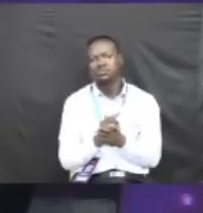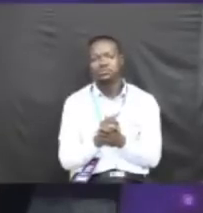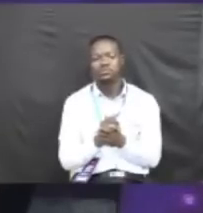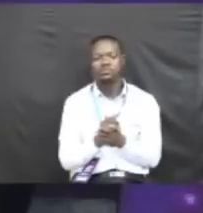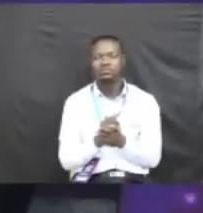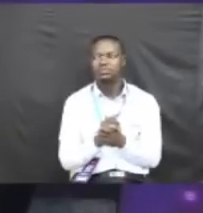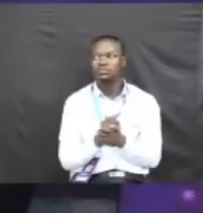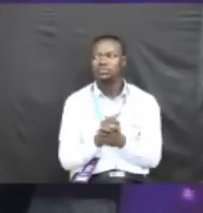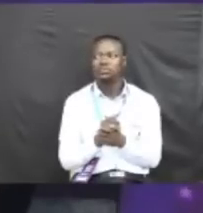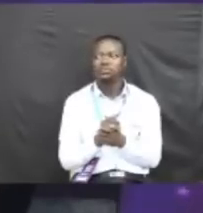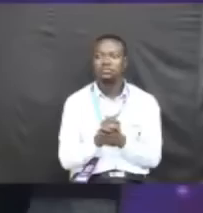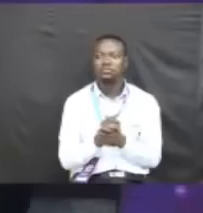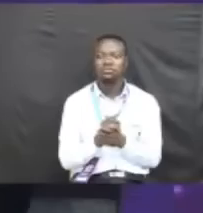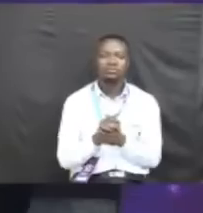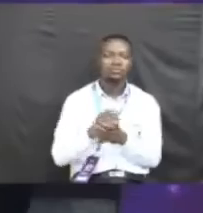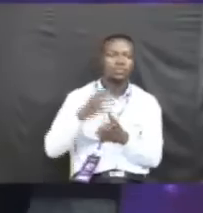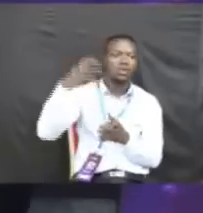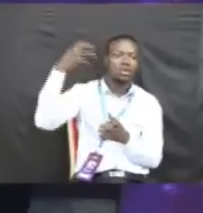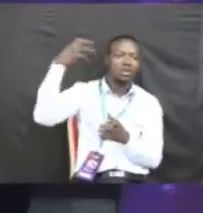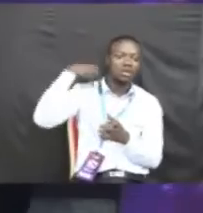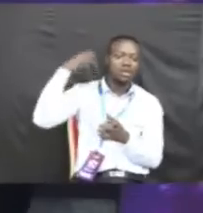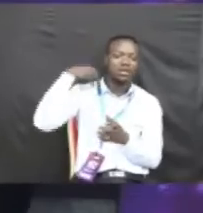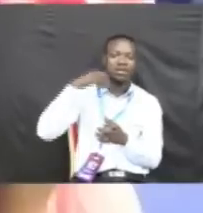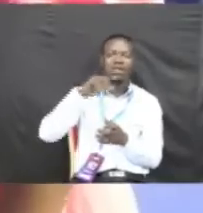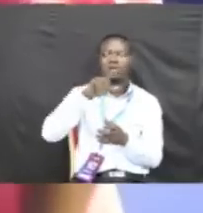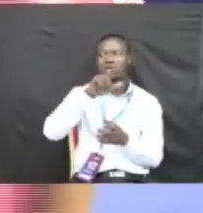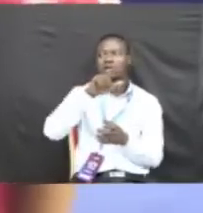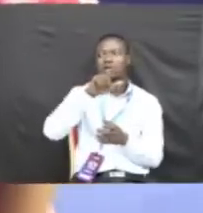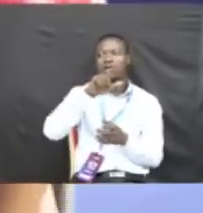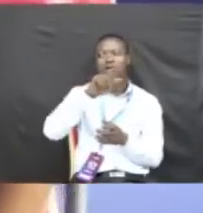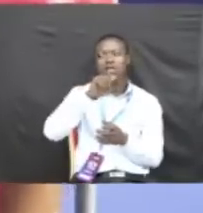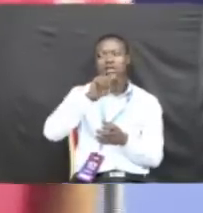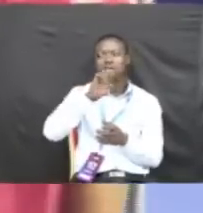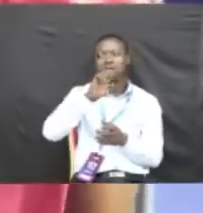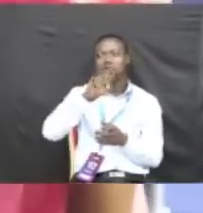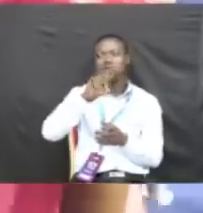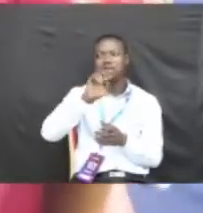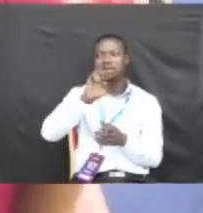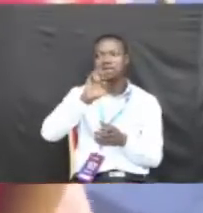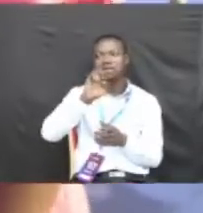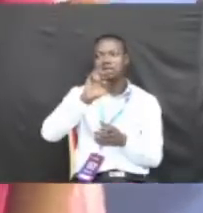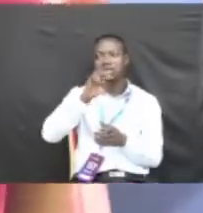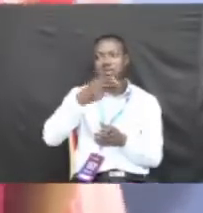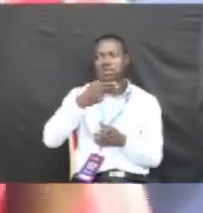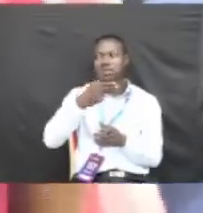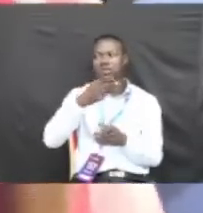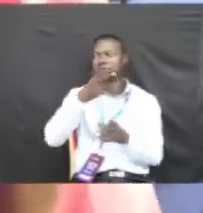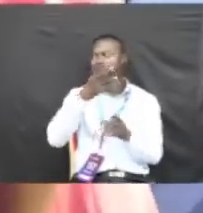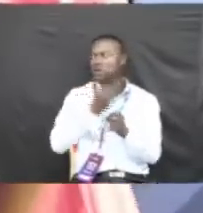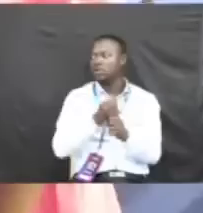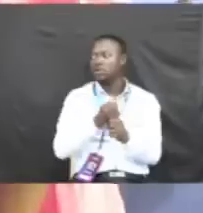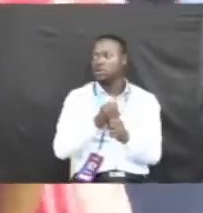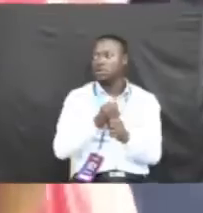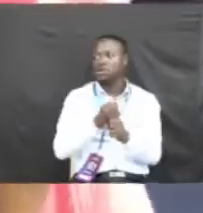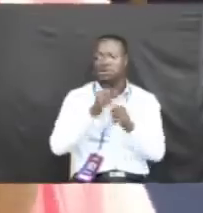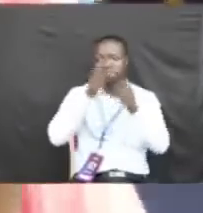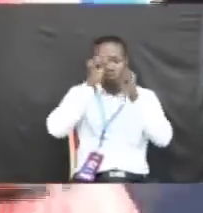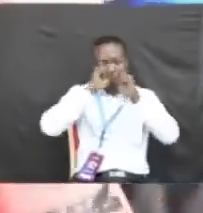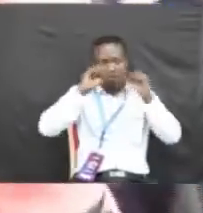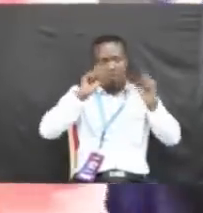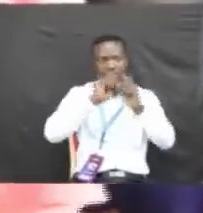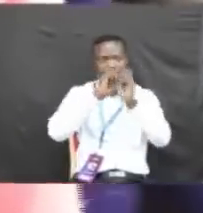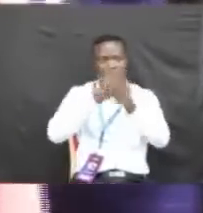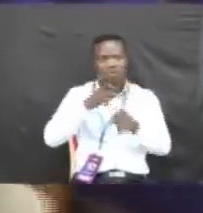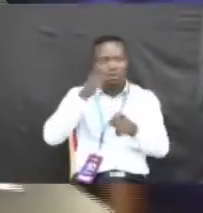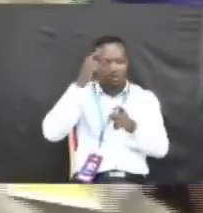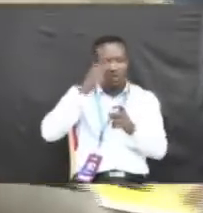Next is Master Lemu Tete of the Chim district, Dunqua area also received a presidential award for being